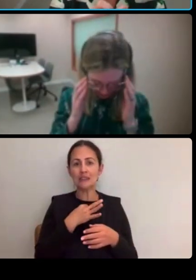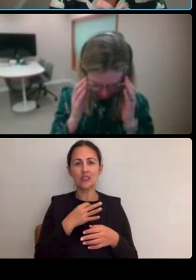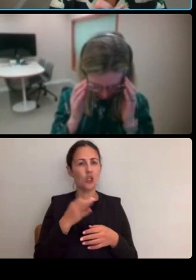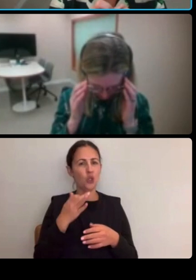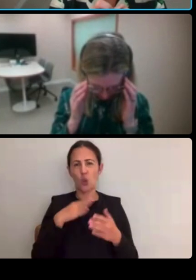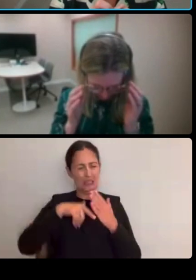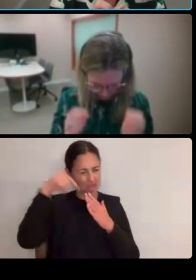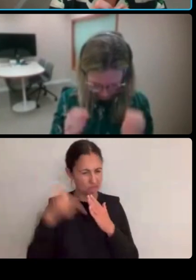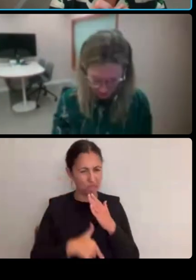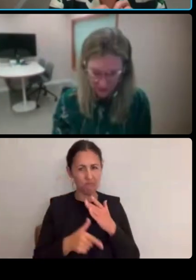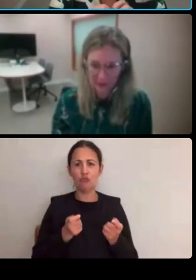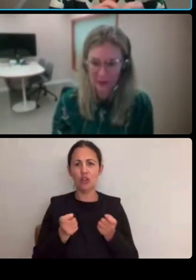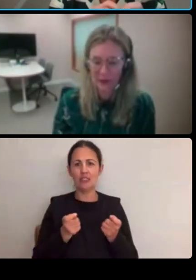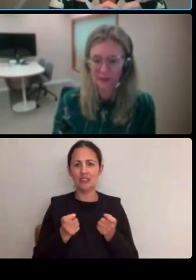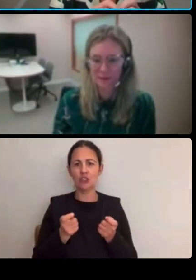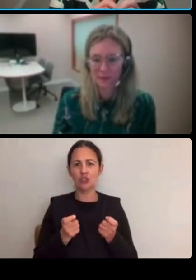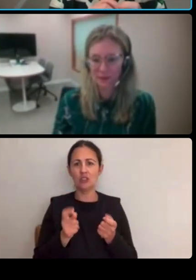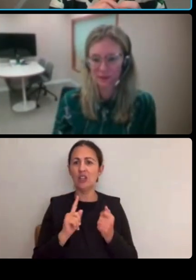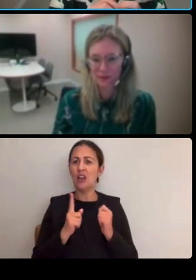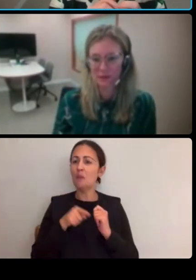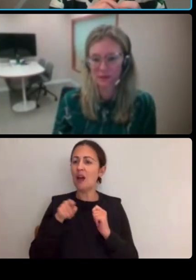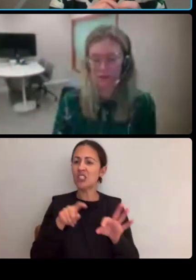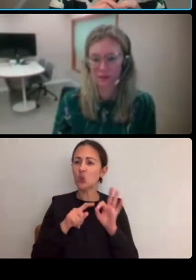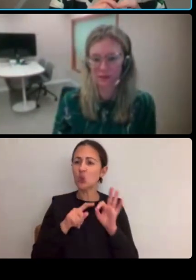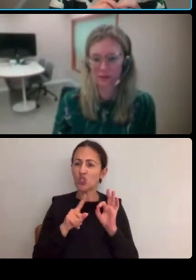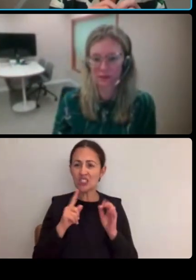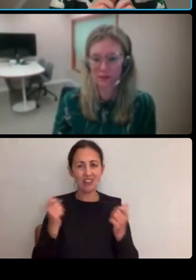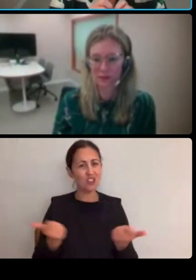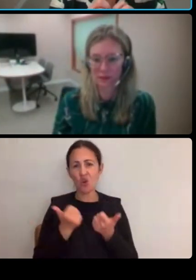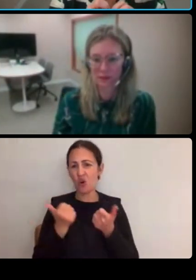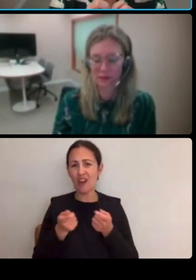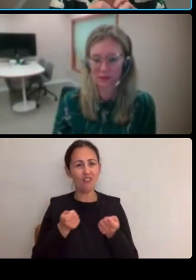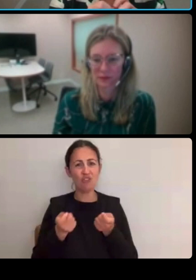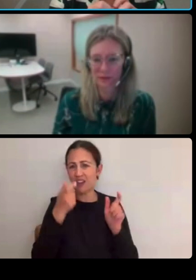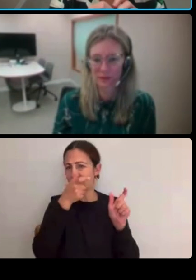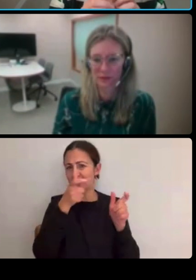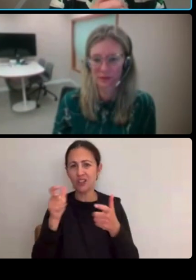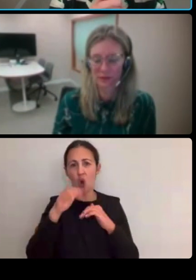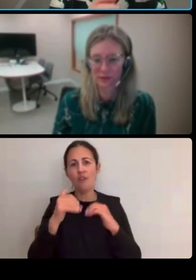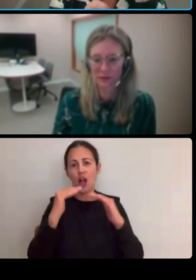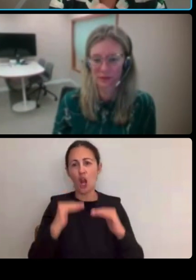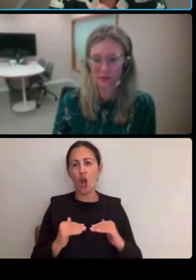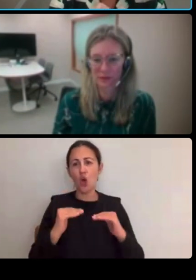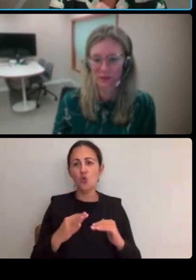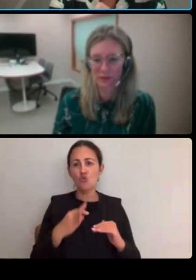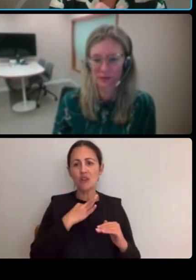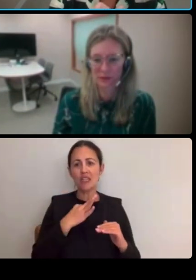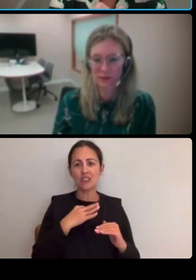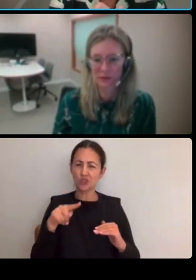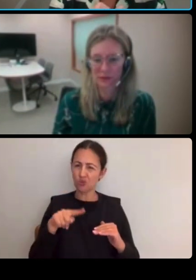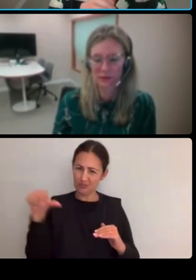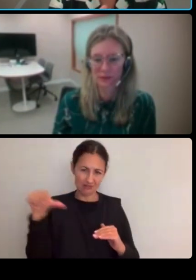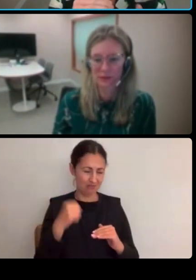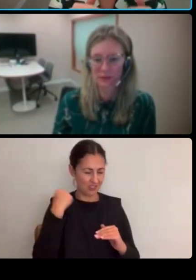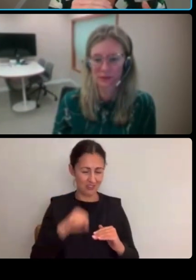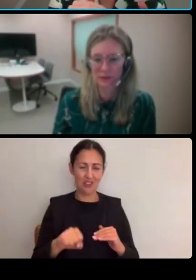is concerned that there isn't a sufficient regulatory oversight over the lower categories, we're interested to hear from you.